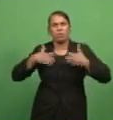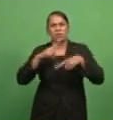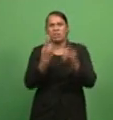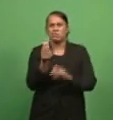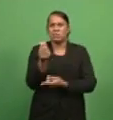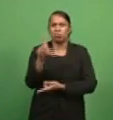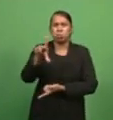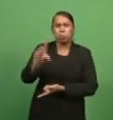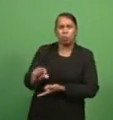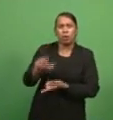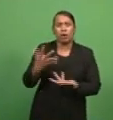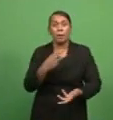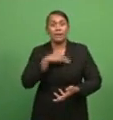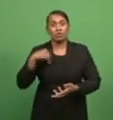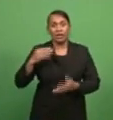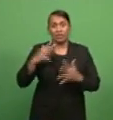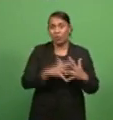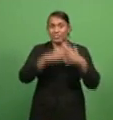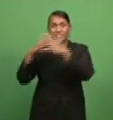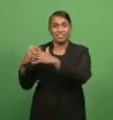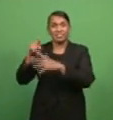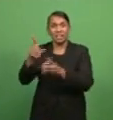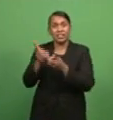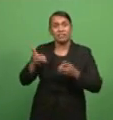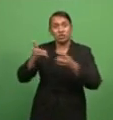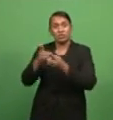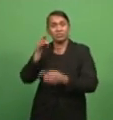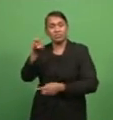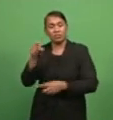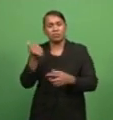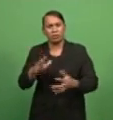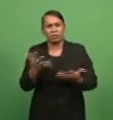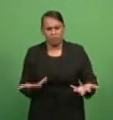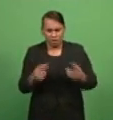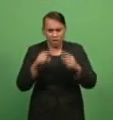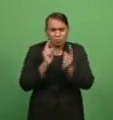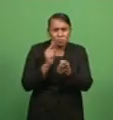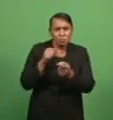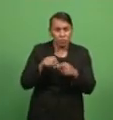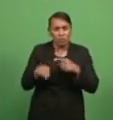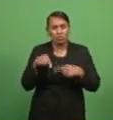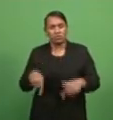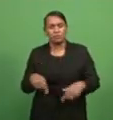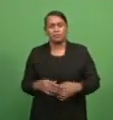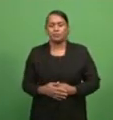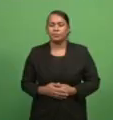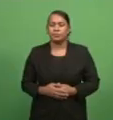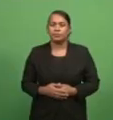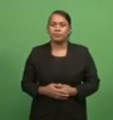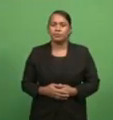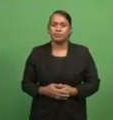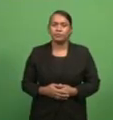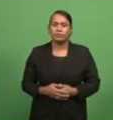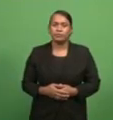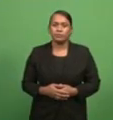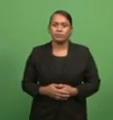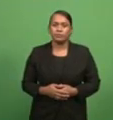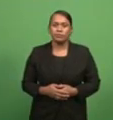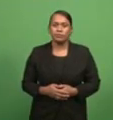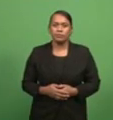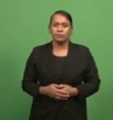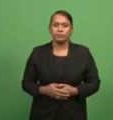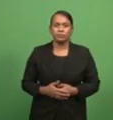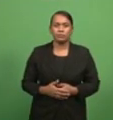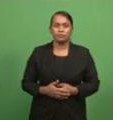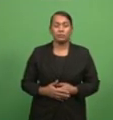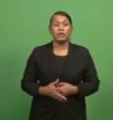Western Division right now, meeting with companies in this regard. Edwin Nand, FBC News. Former senior diplomat